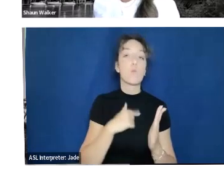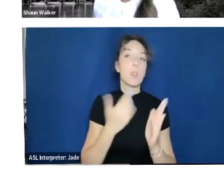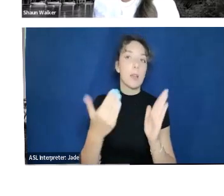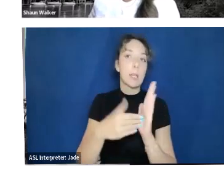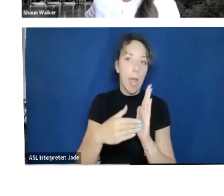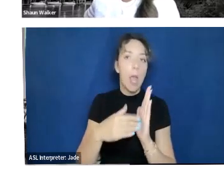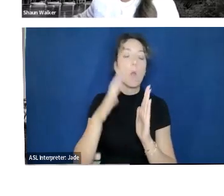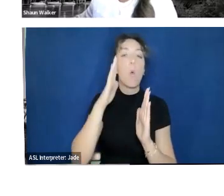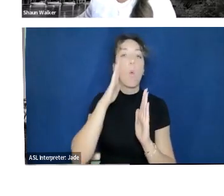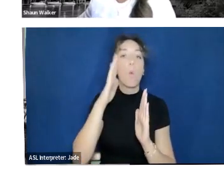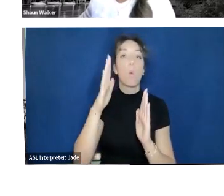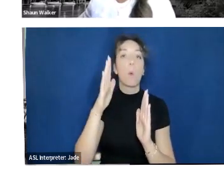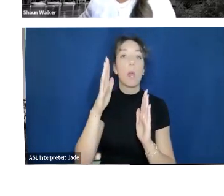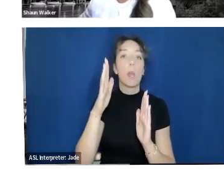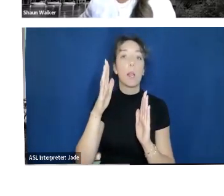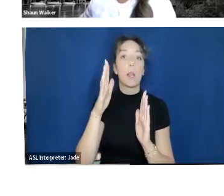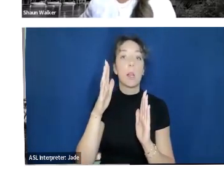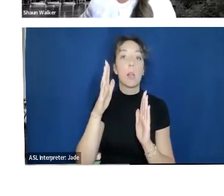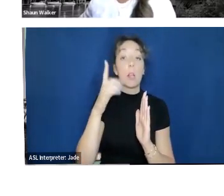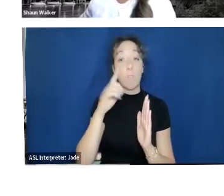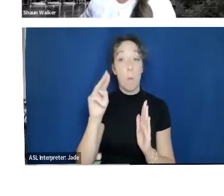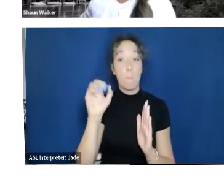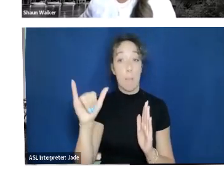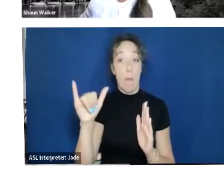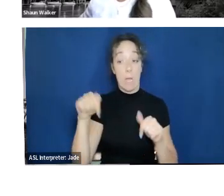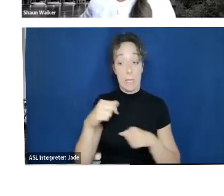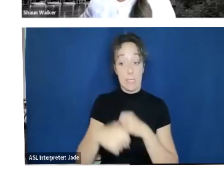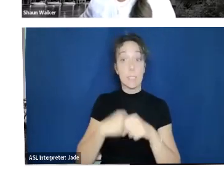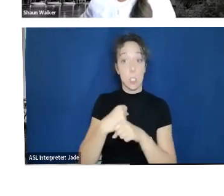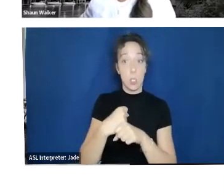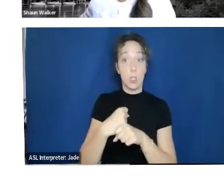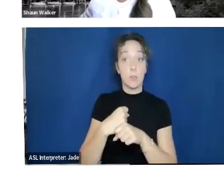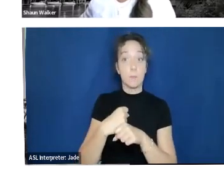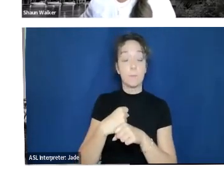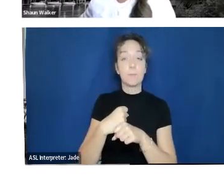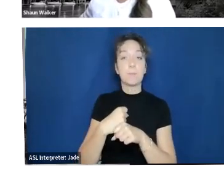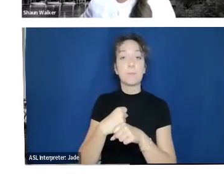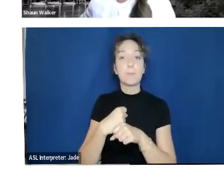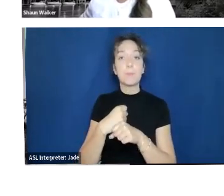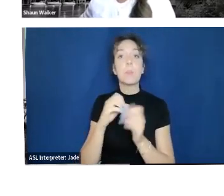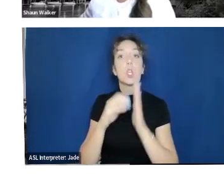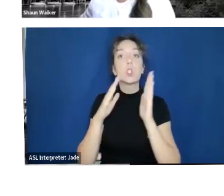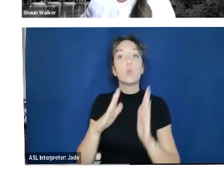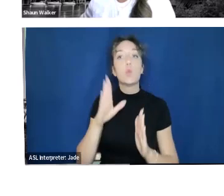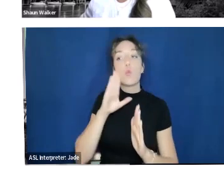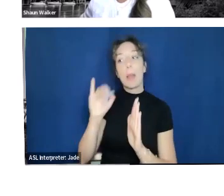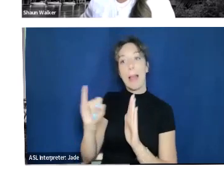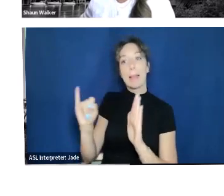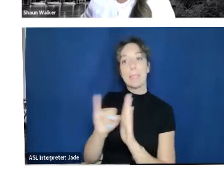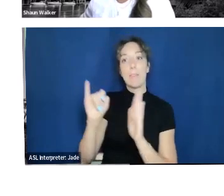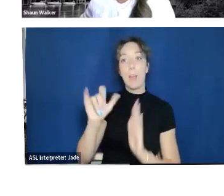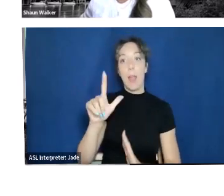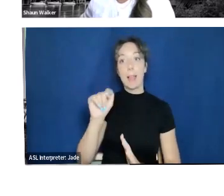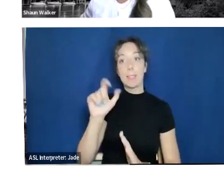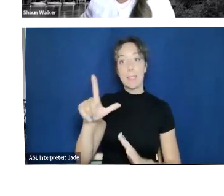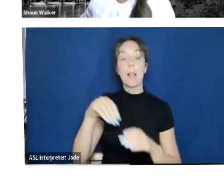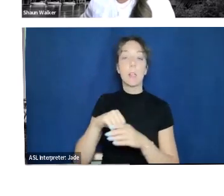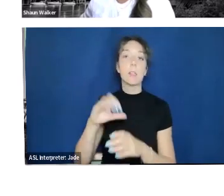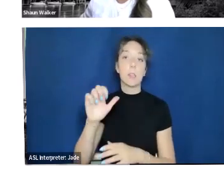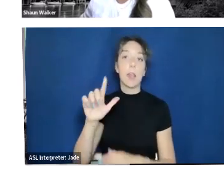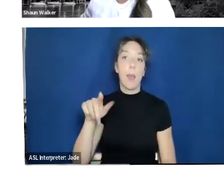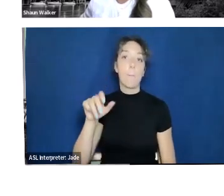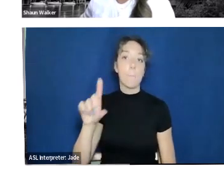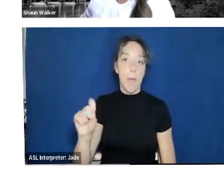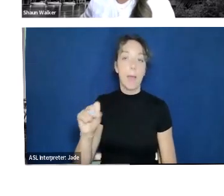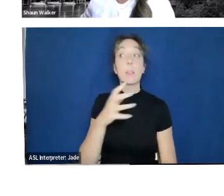going with, for May of this year, the students will be identified as LTEL in CALPADS and